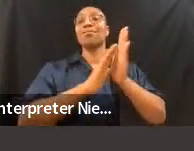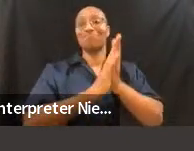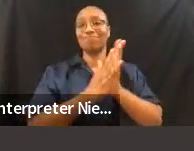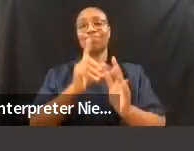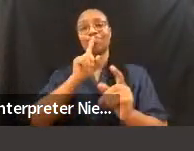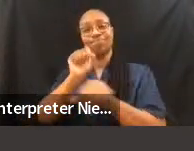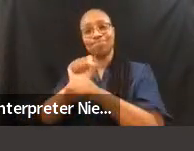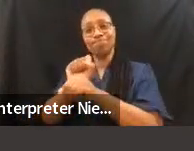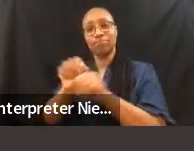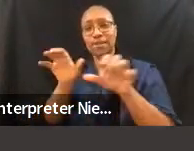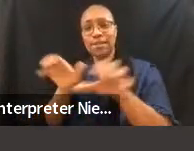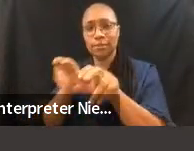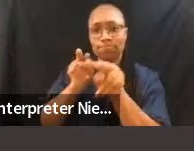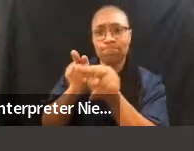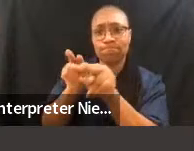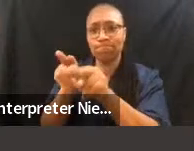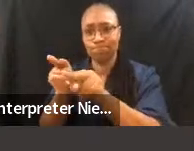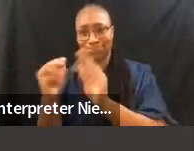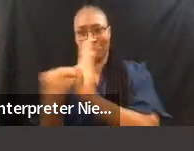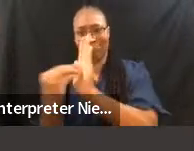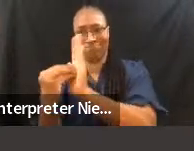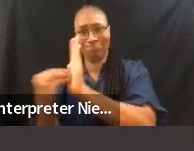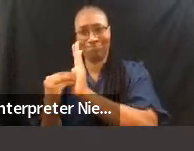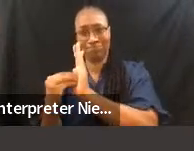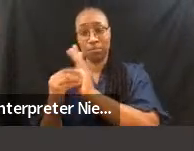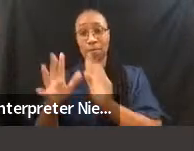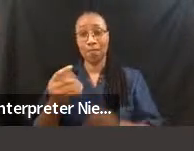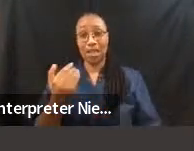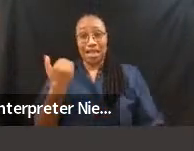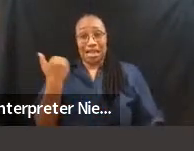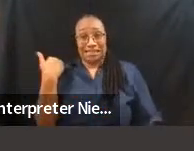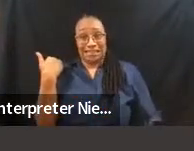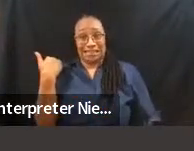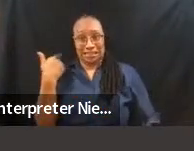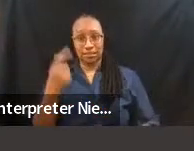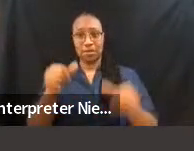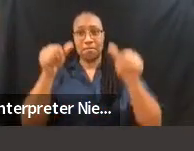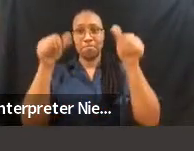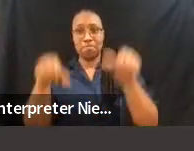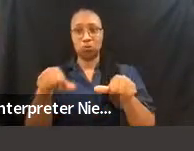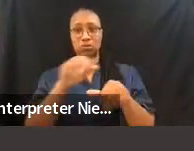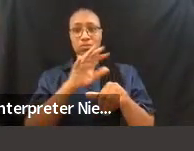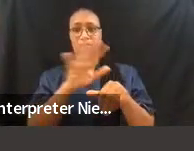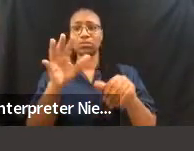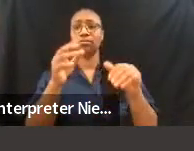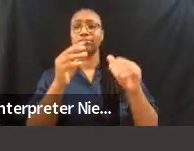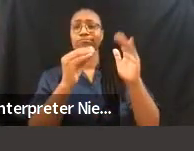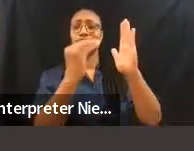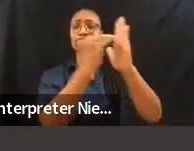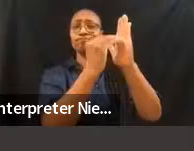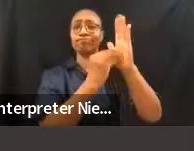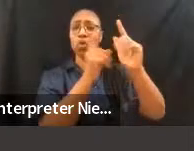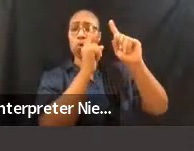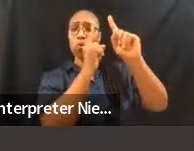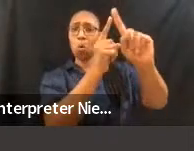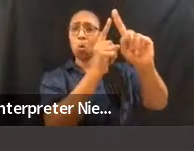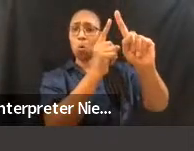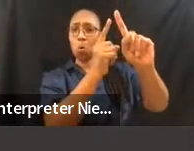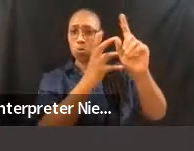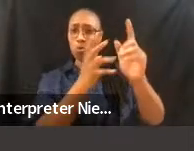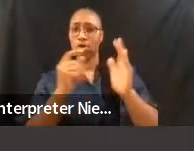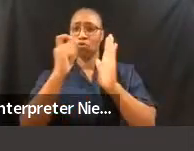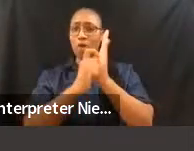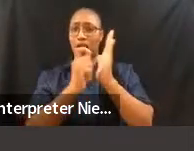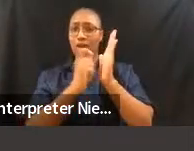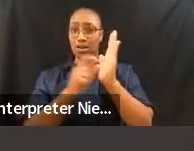DOJ reported or posted its regulatory agenda for this year, which includes